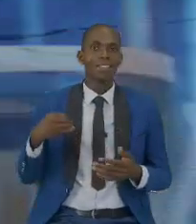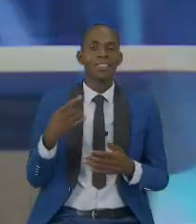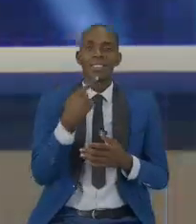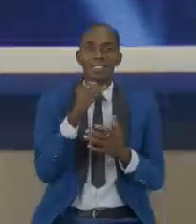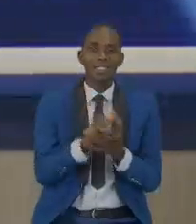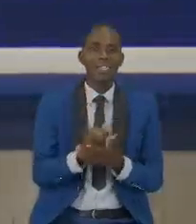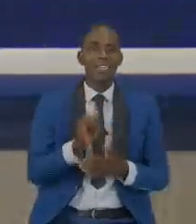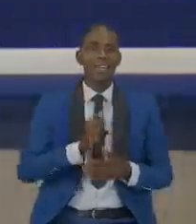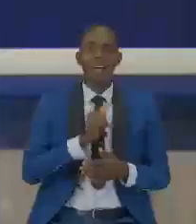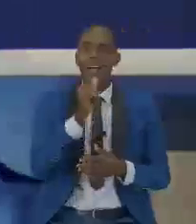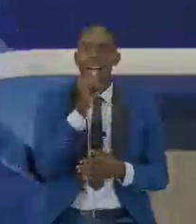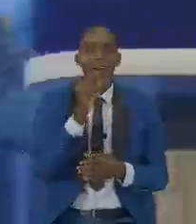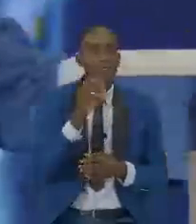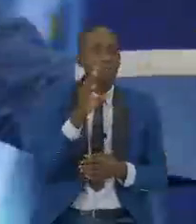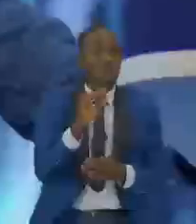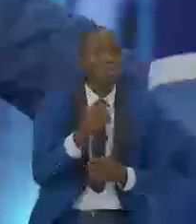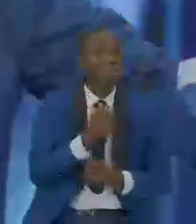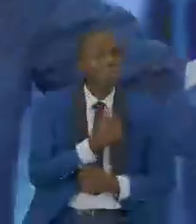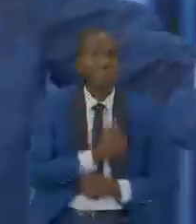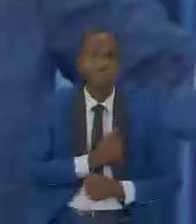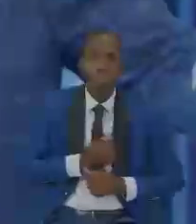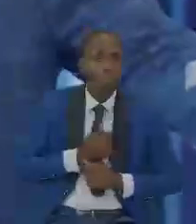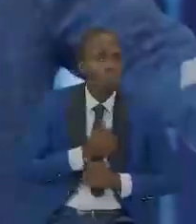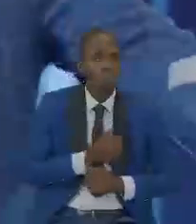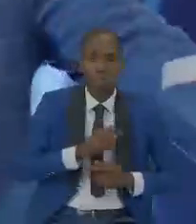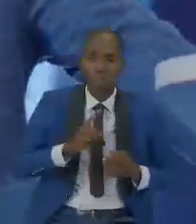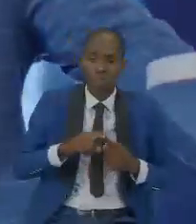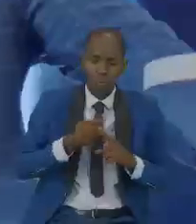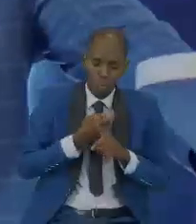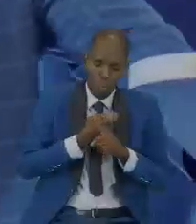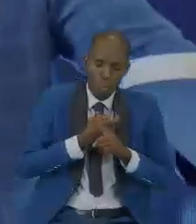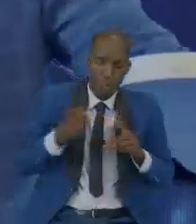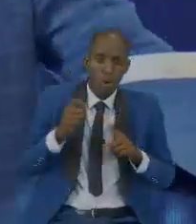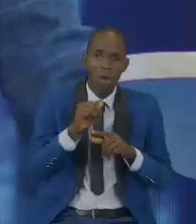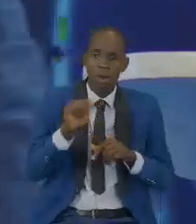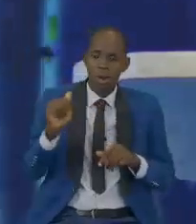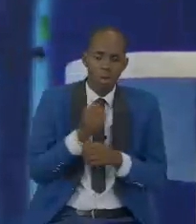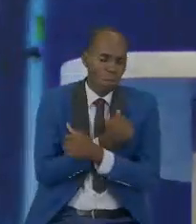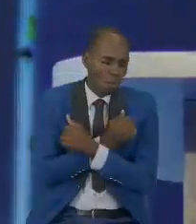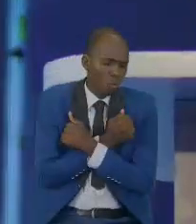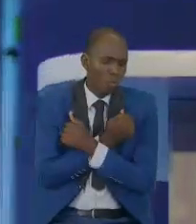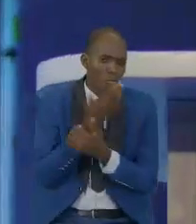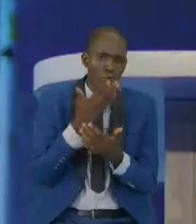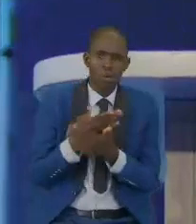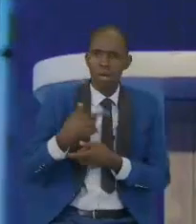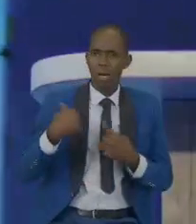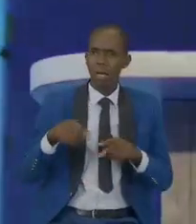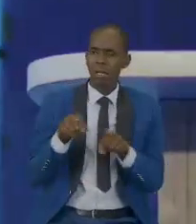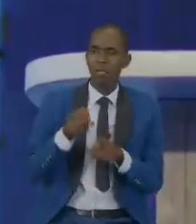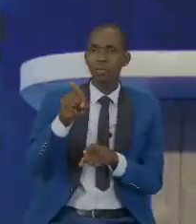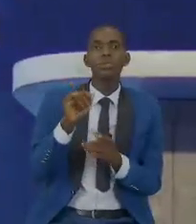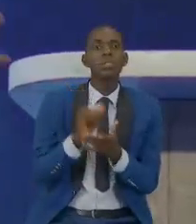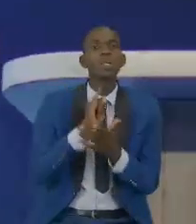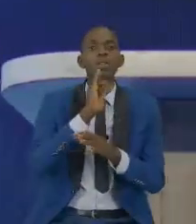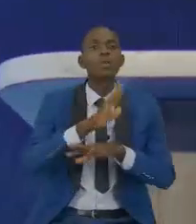so sorry to wound a loving heart like yours. That's repentance.